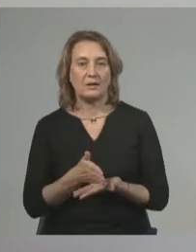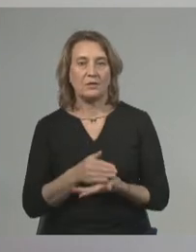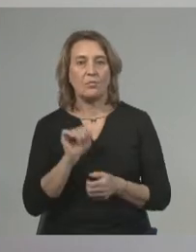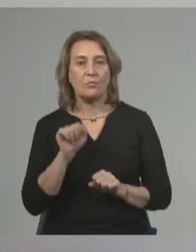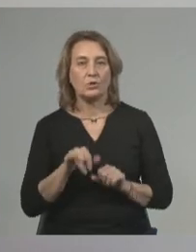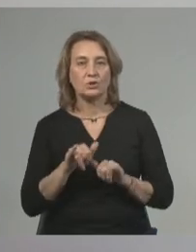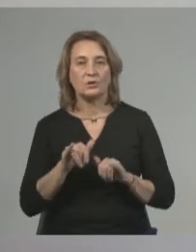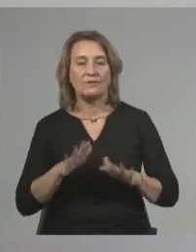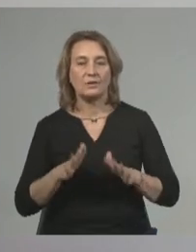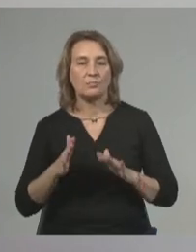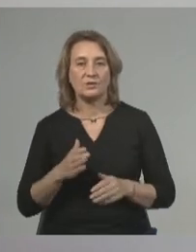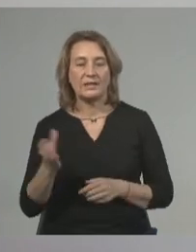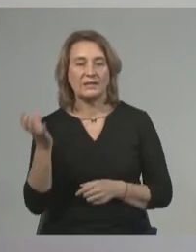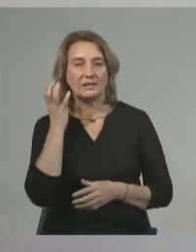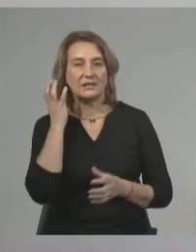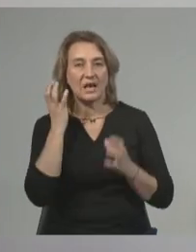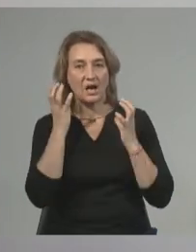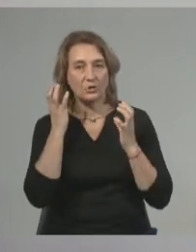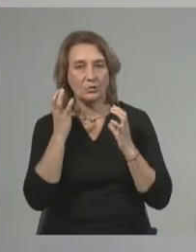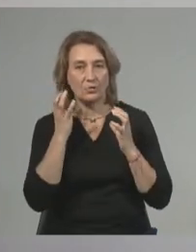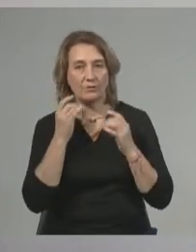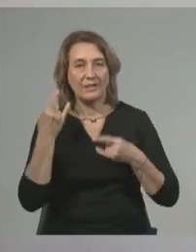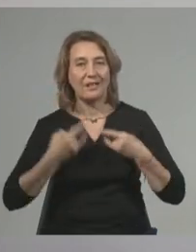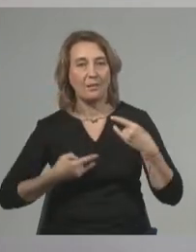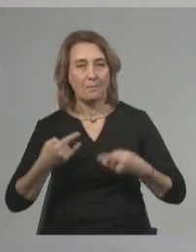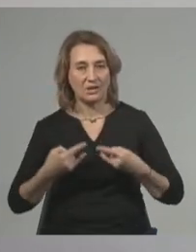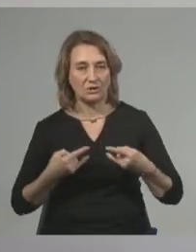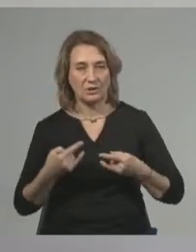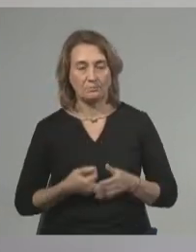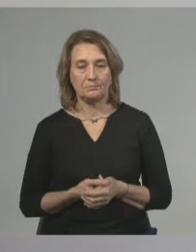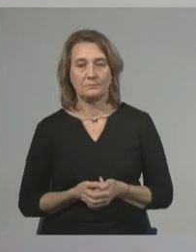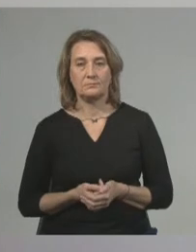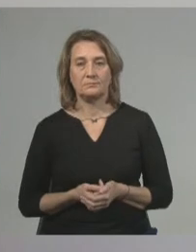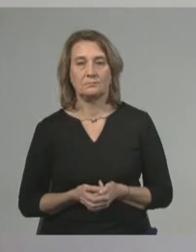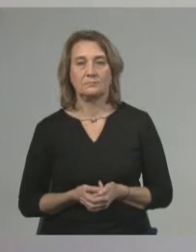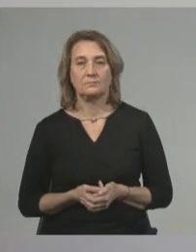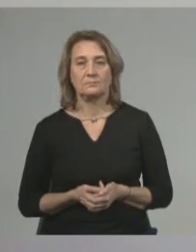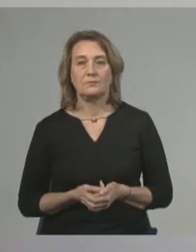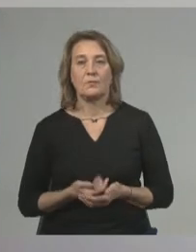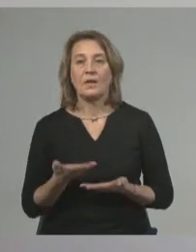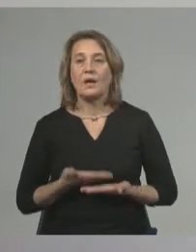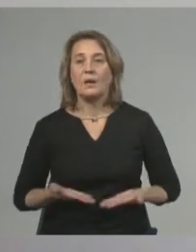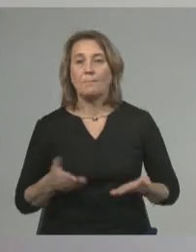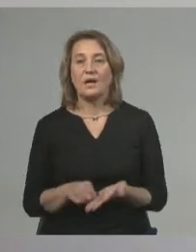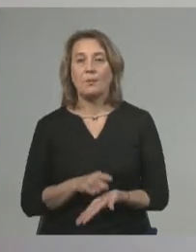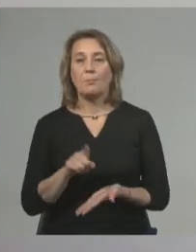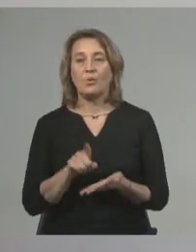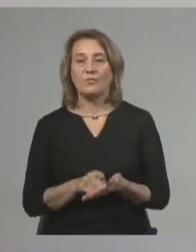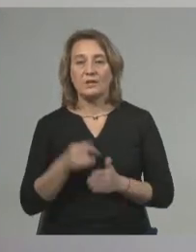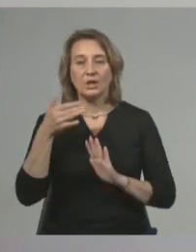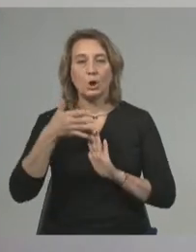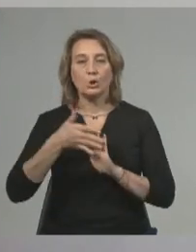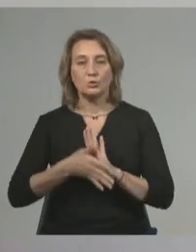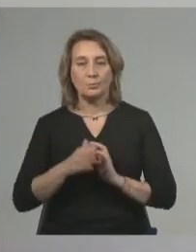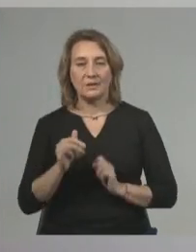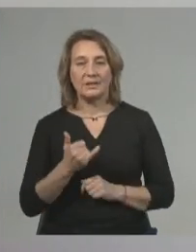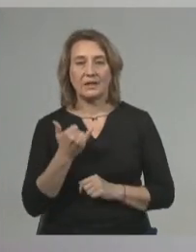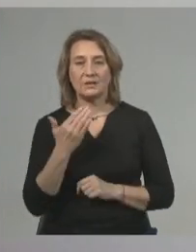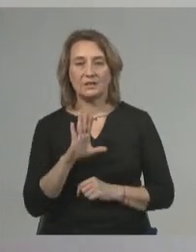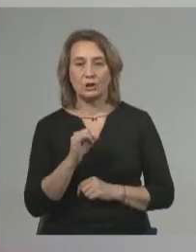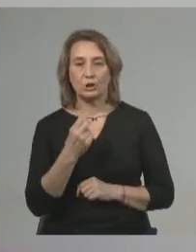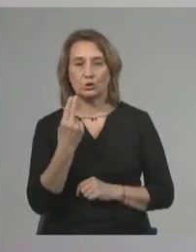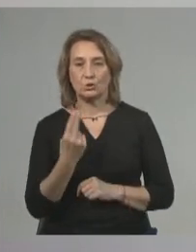also uh how are they far ahead of regulation how do they change politics how do they change social